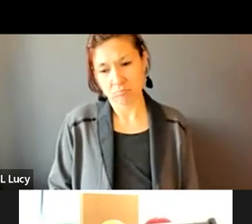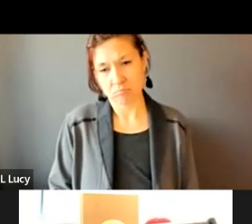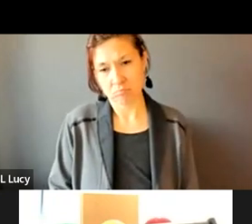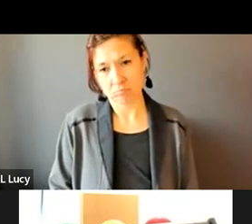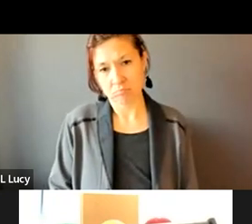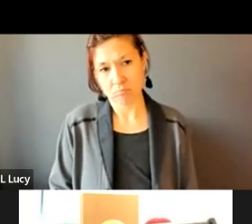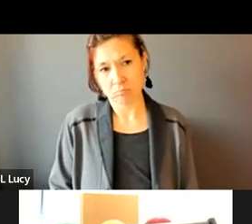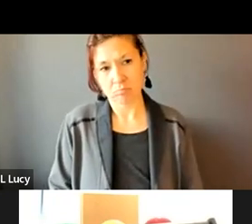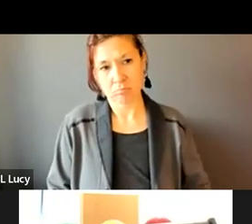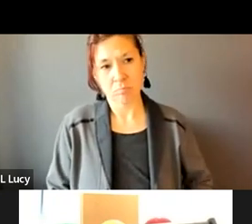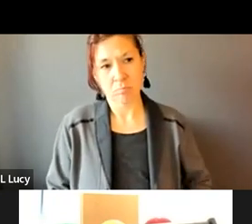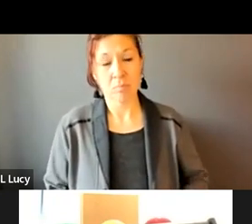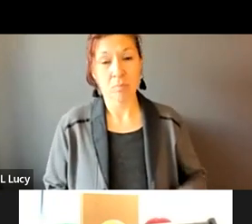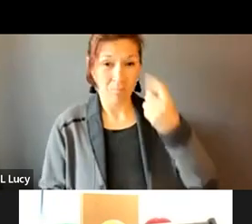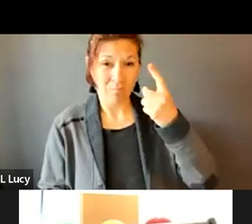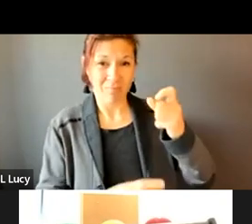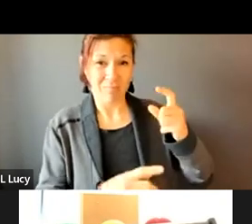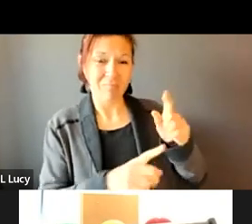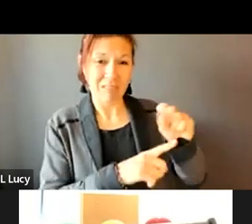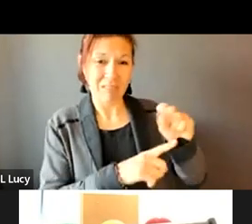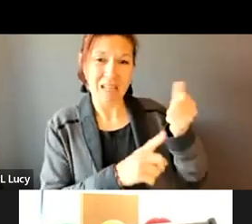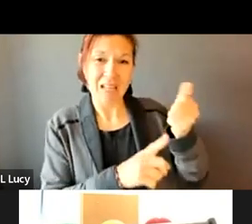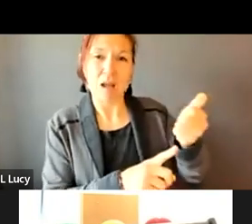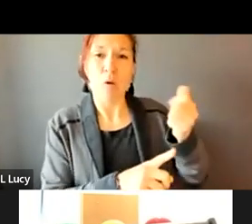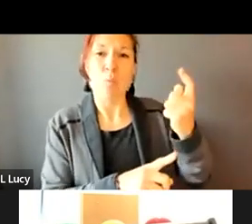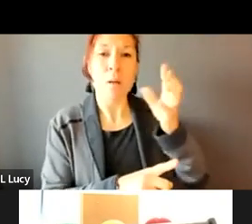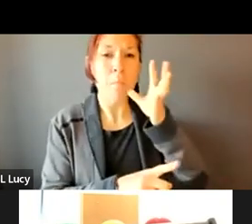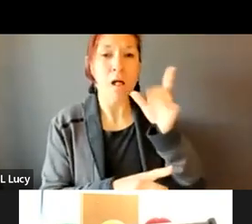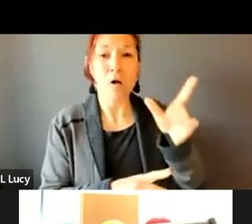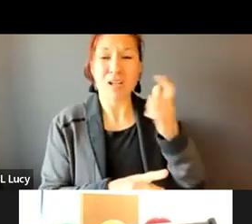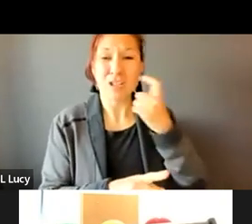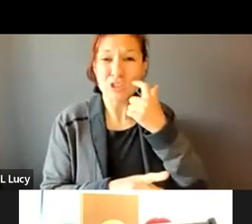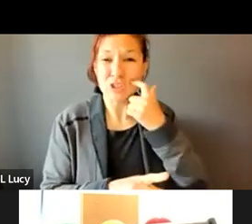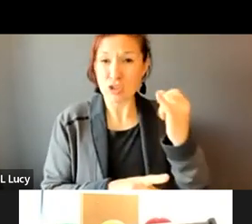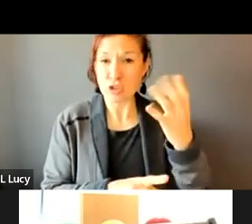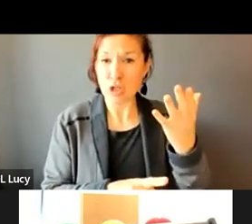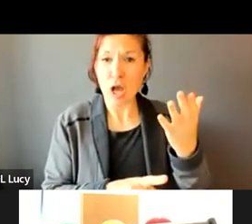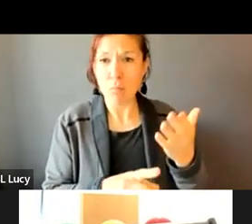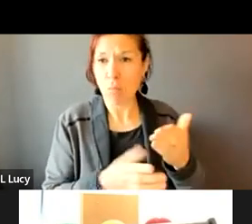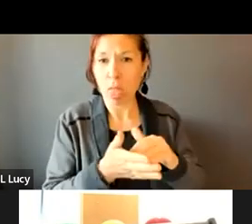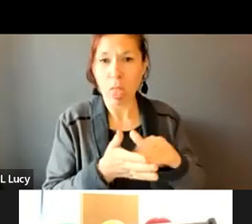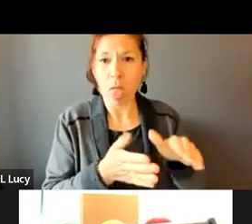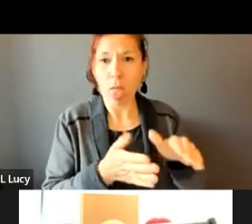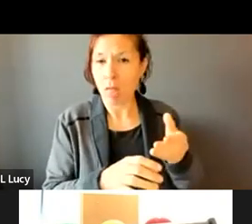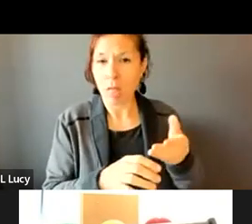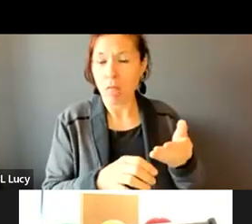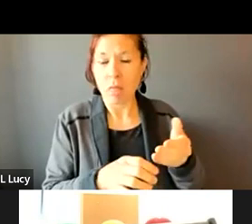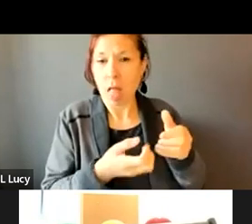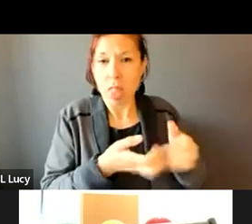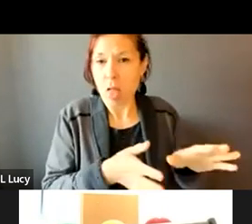this is the case of a mother who just lost her job because her child's Transportation never arrived on time is